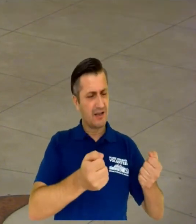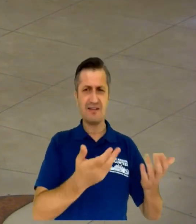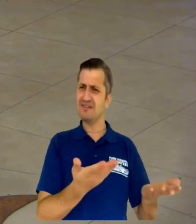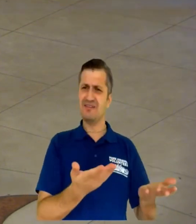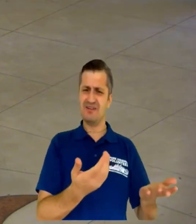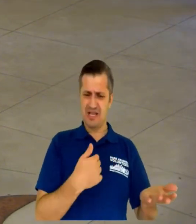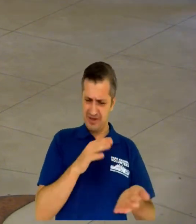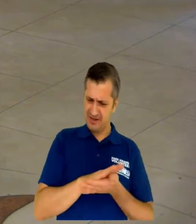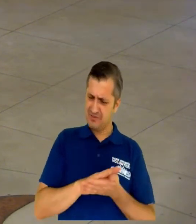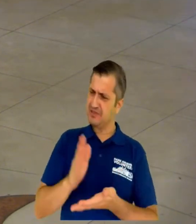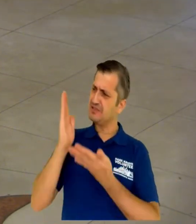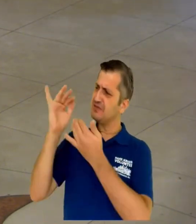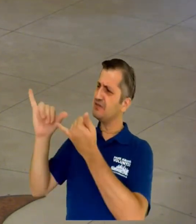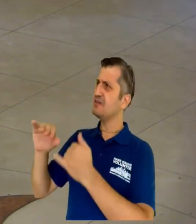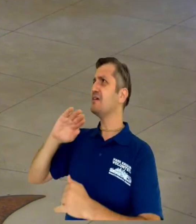in the service of Krishna.